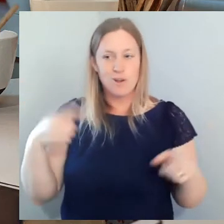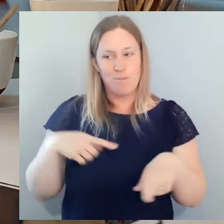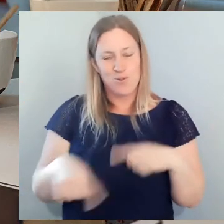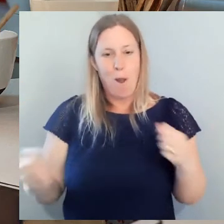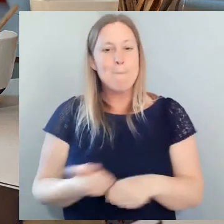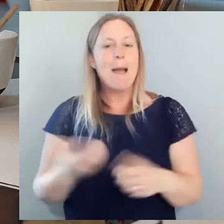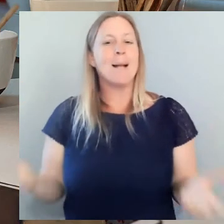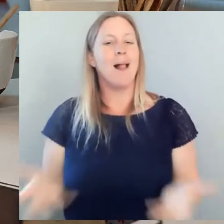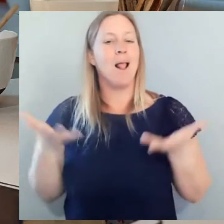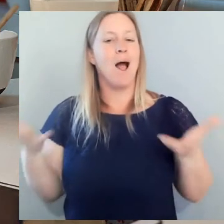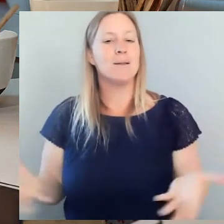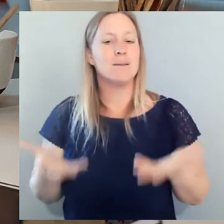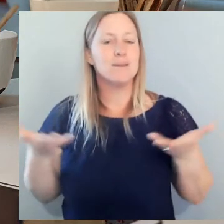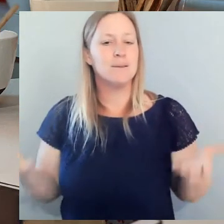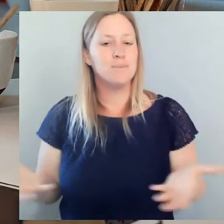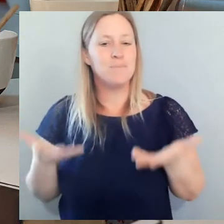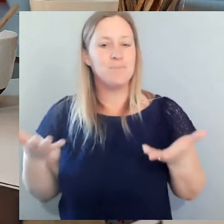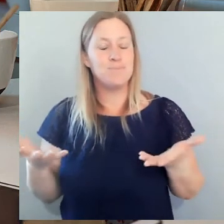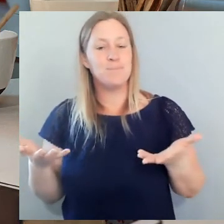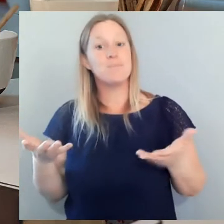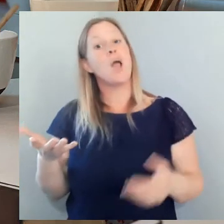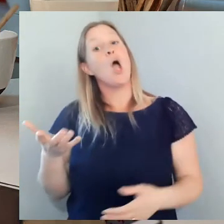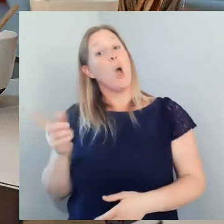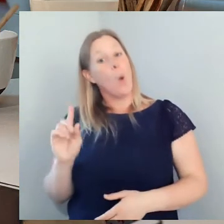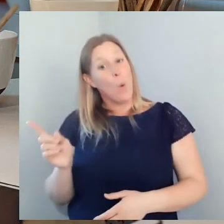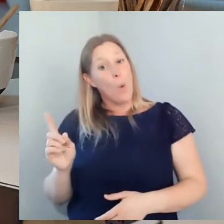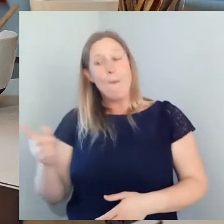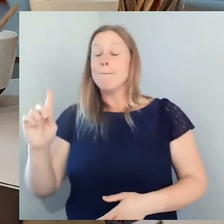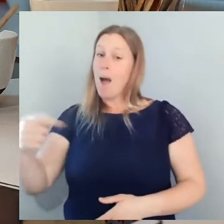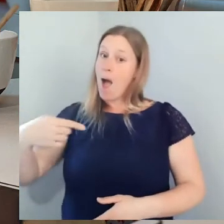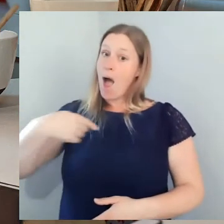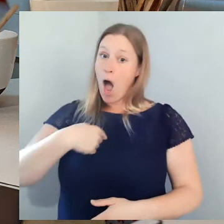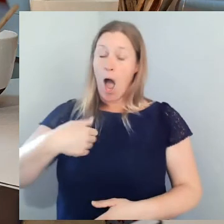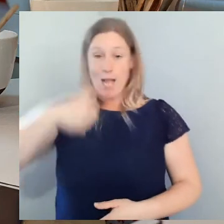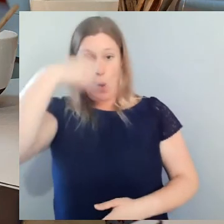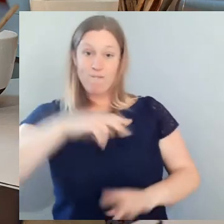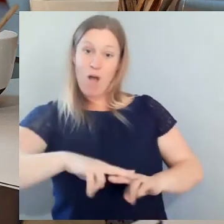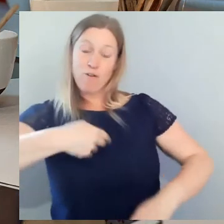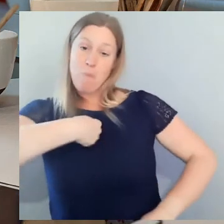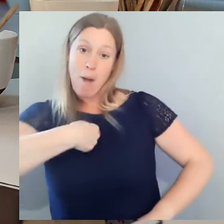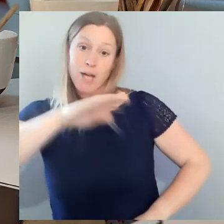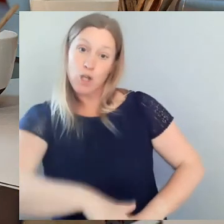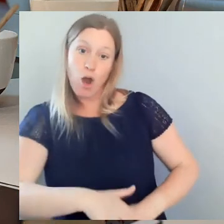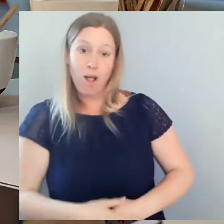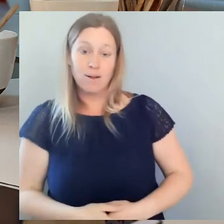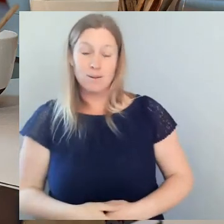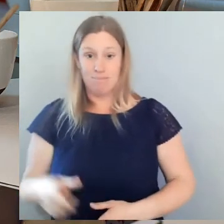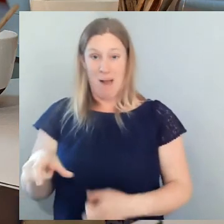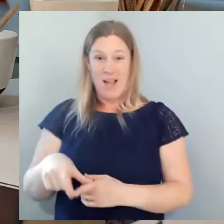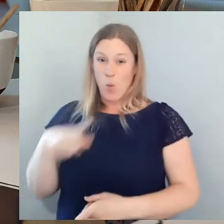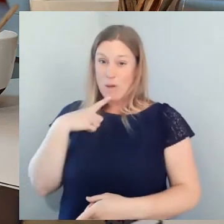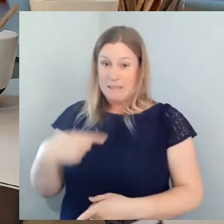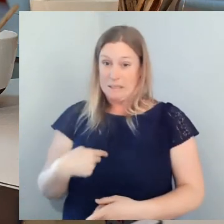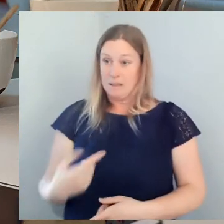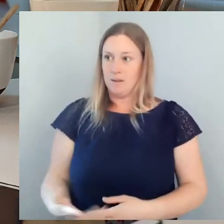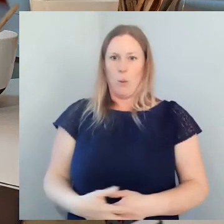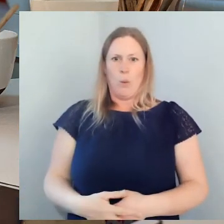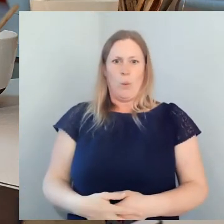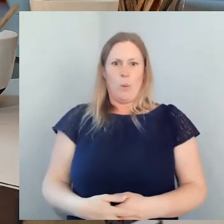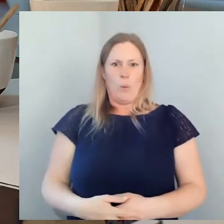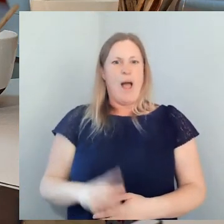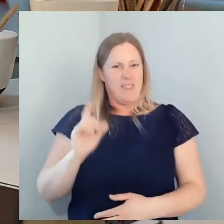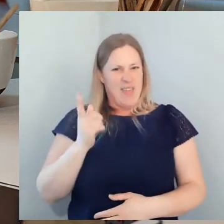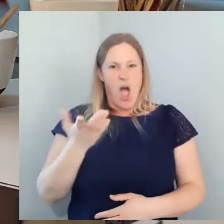I had, I said, trying to put a light spin on things. No, at least I know the father of my child,